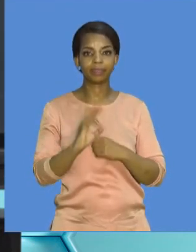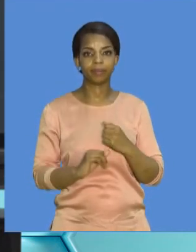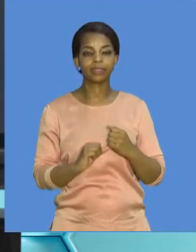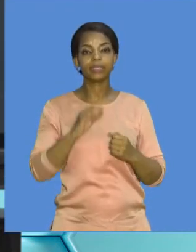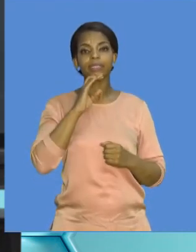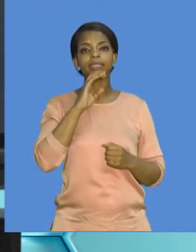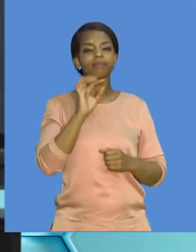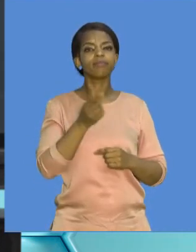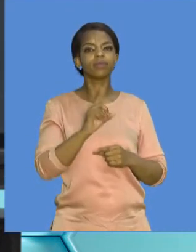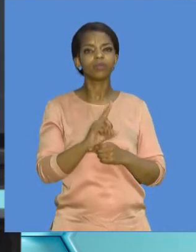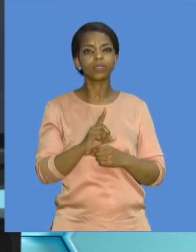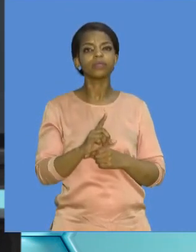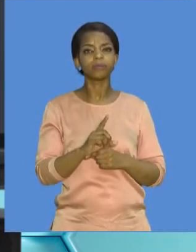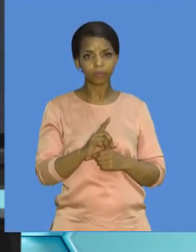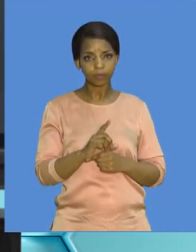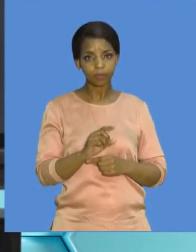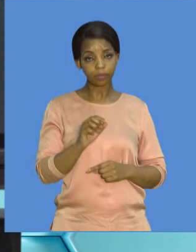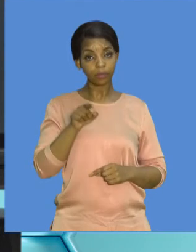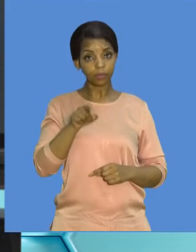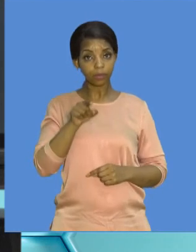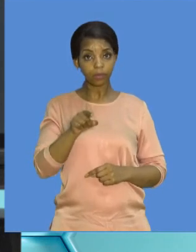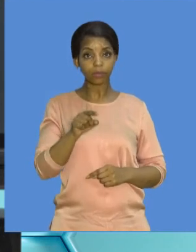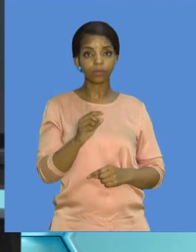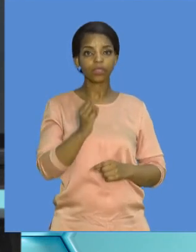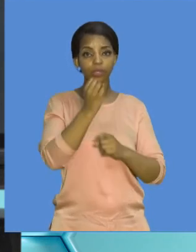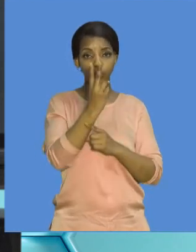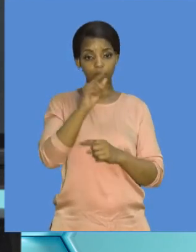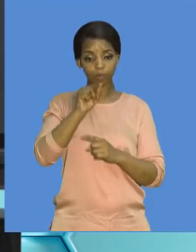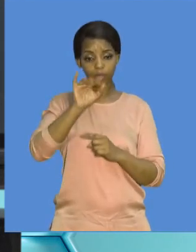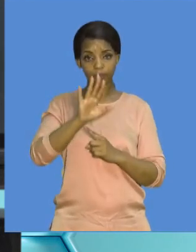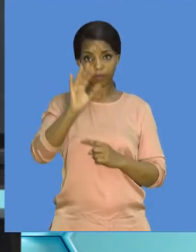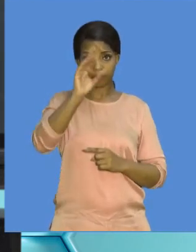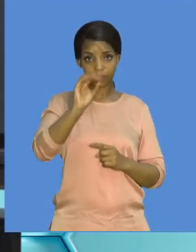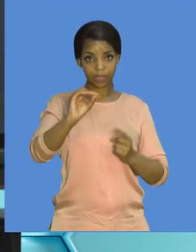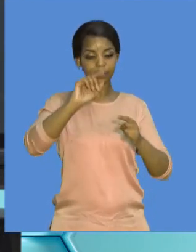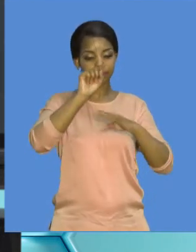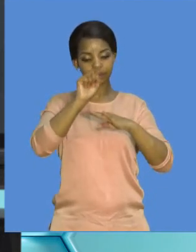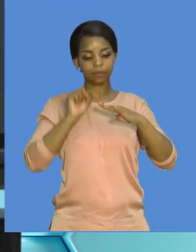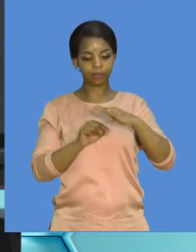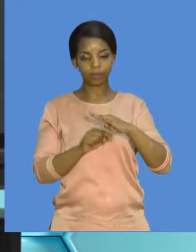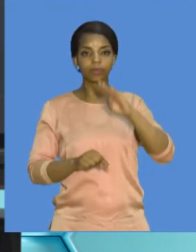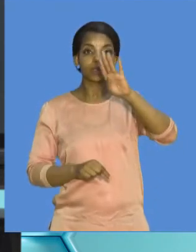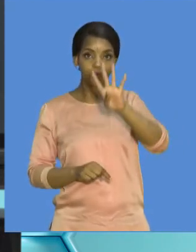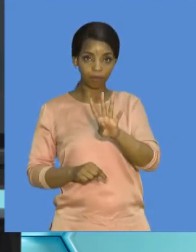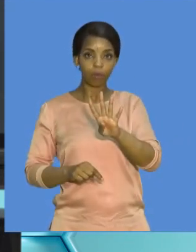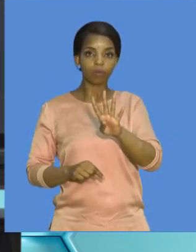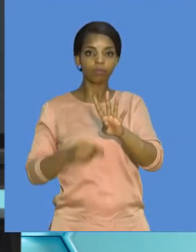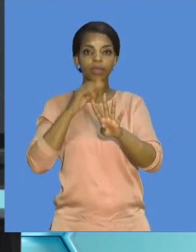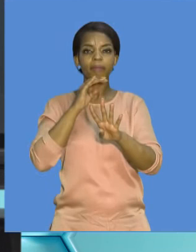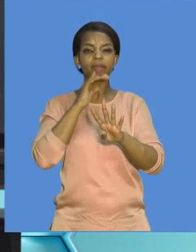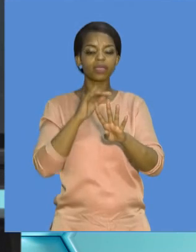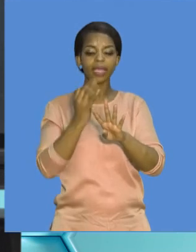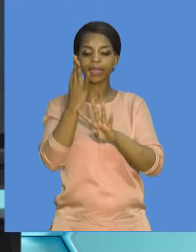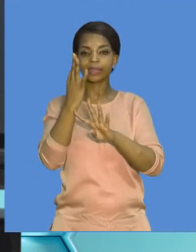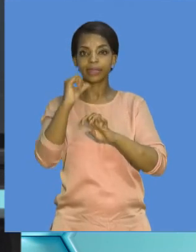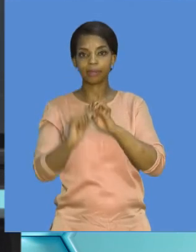divided by 4, because I have 4 quarters in a year. So they will be